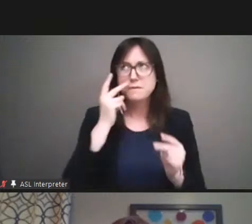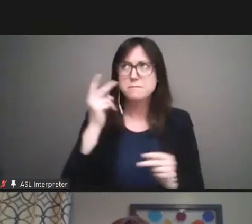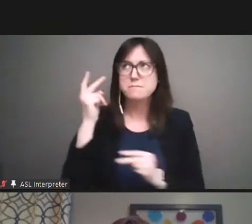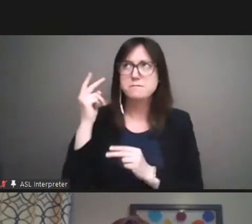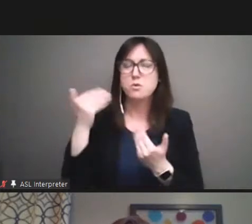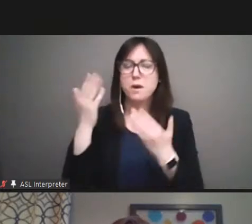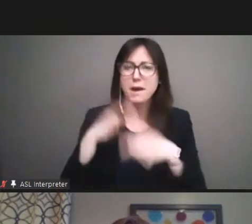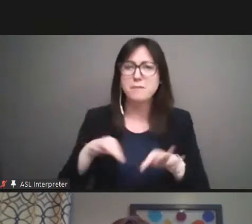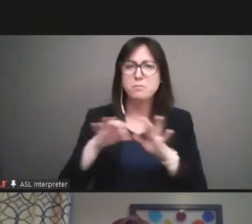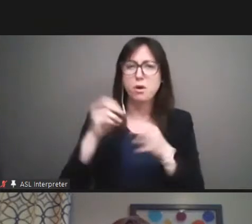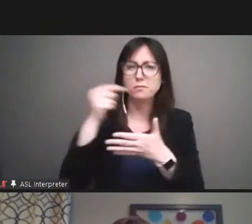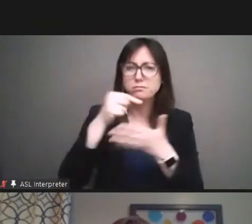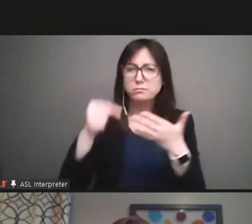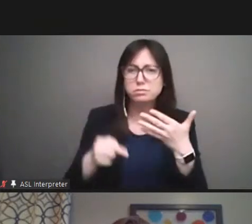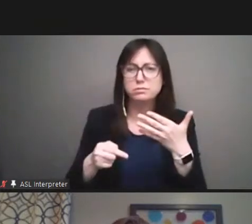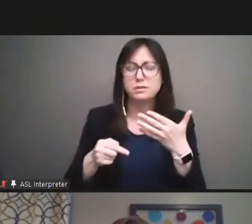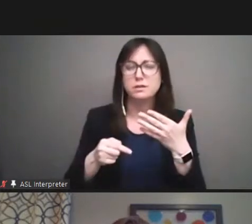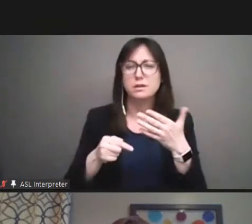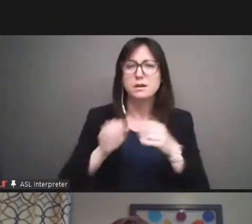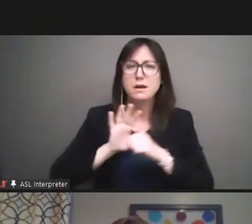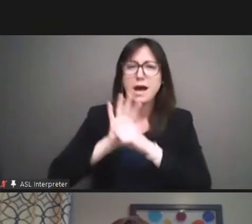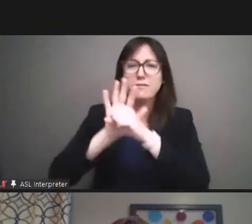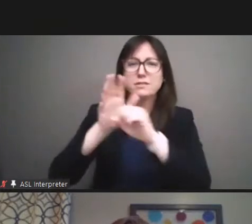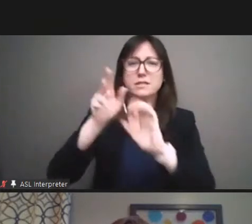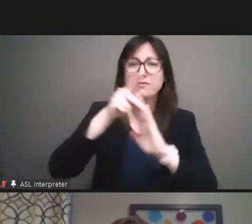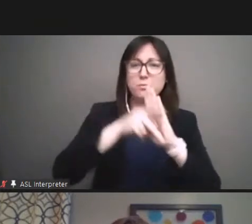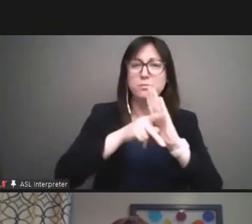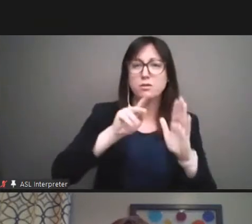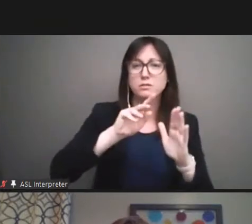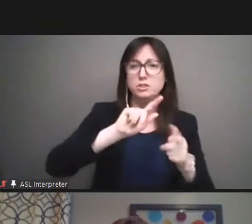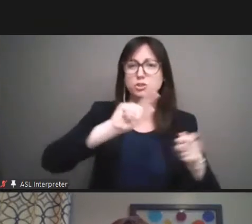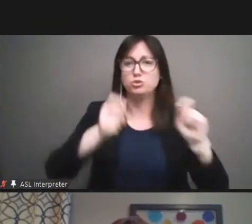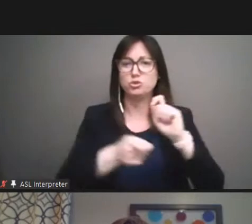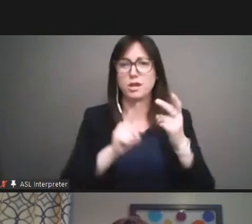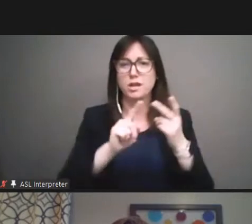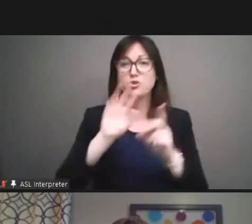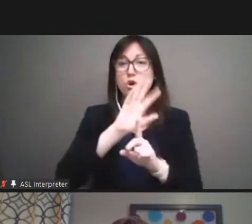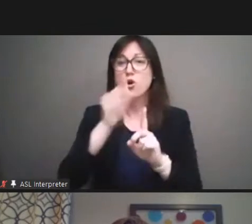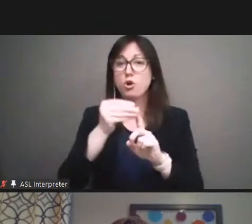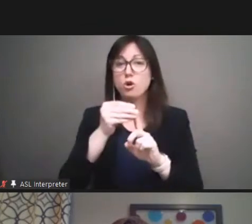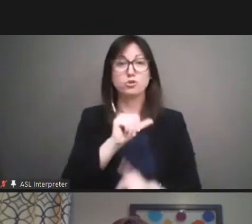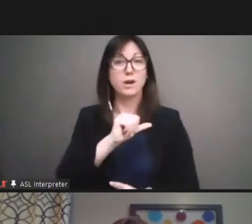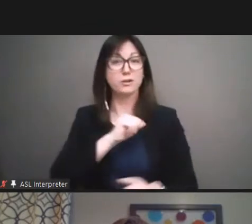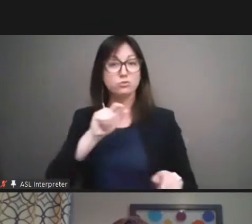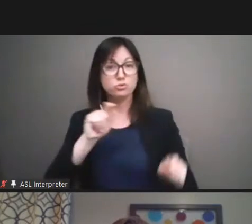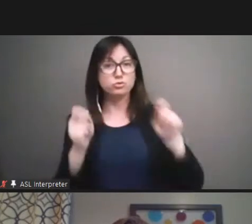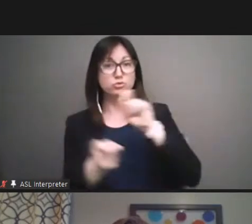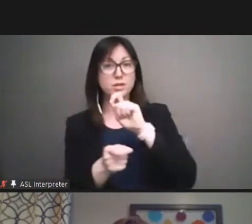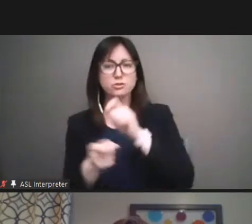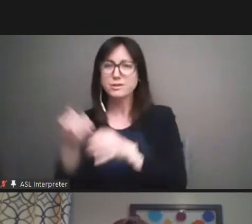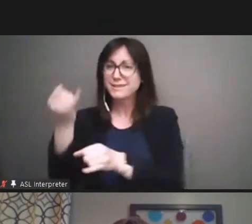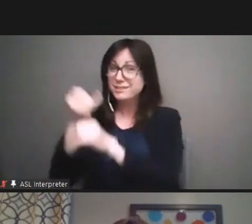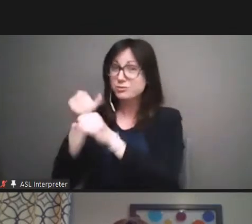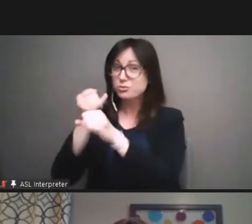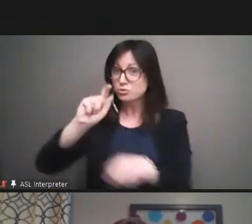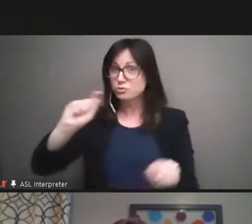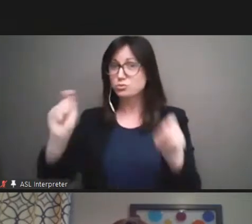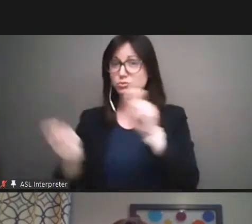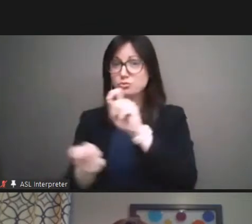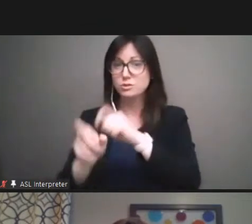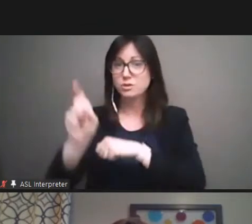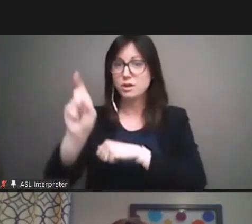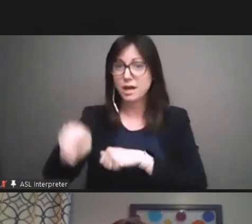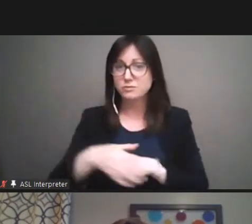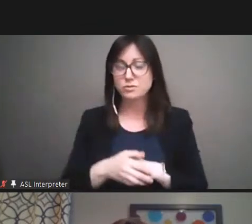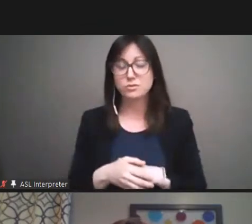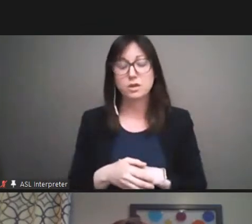terms of policy change, in terms of culture change, and changes within institutions. And, it's a really long